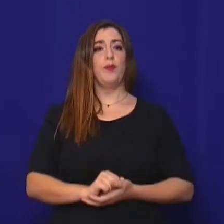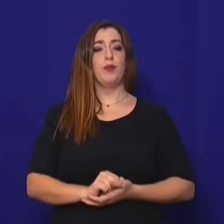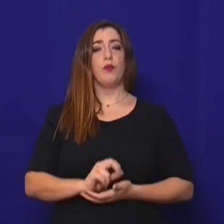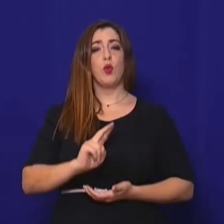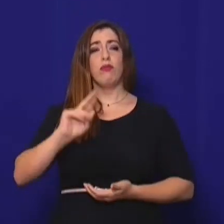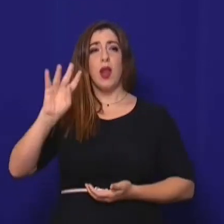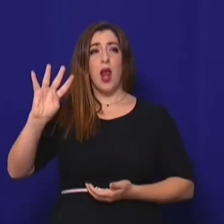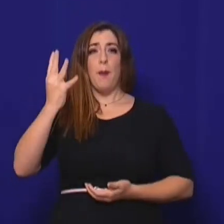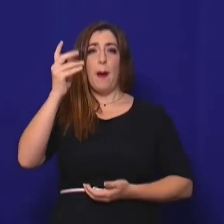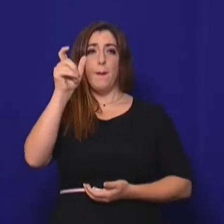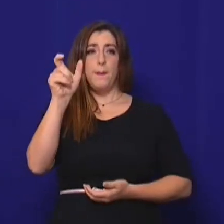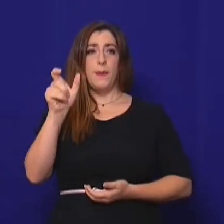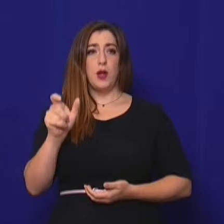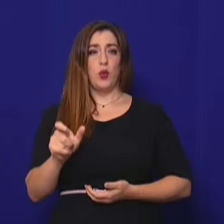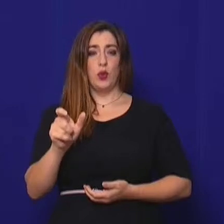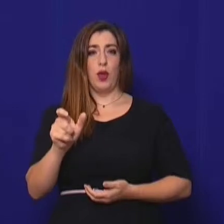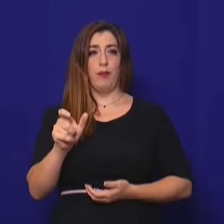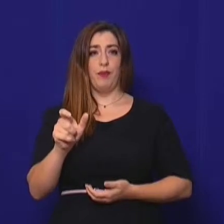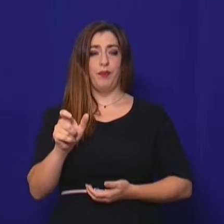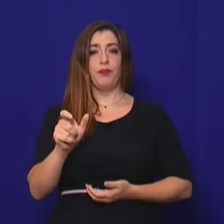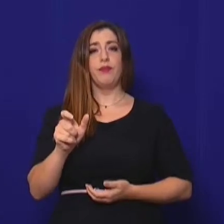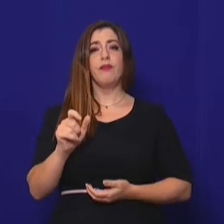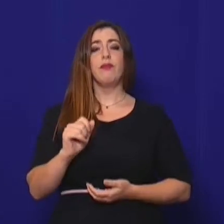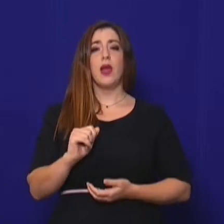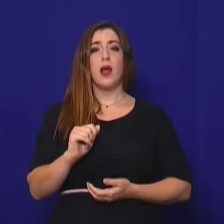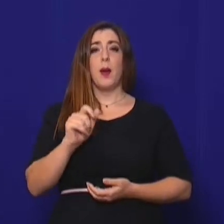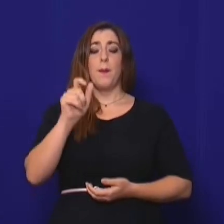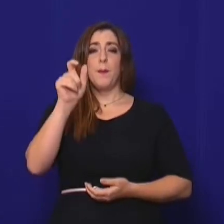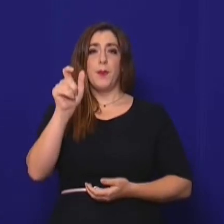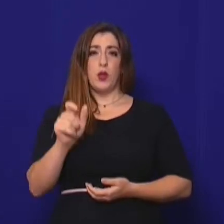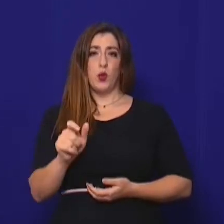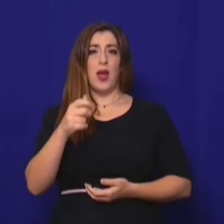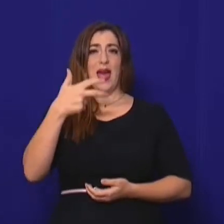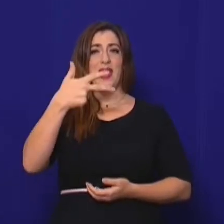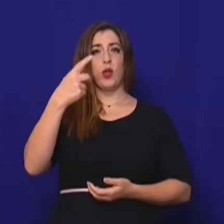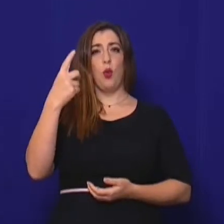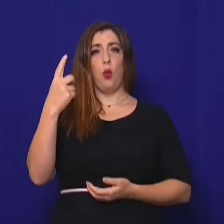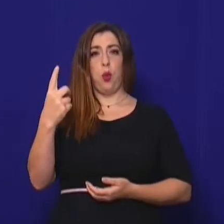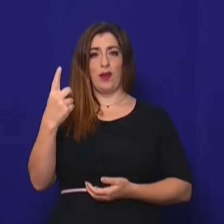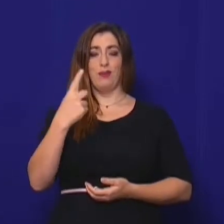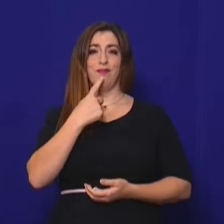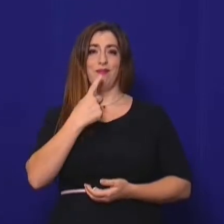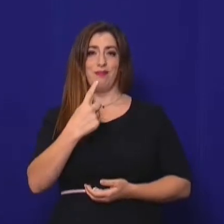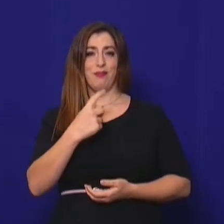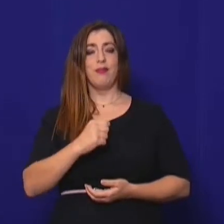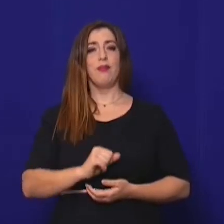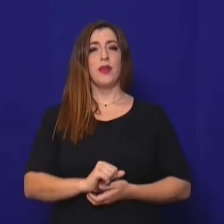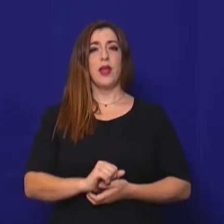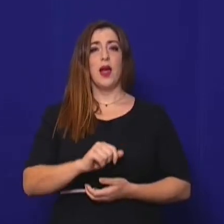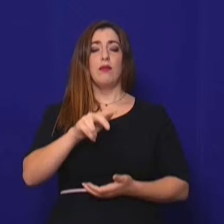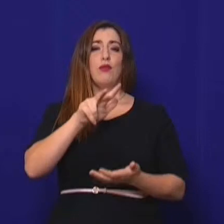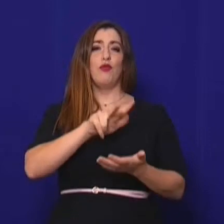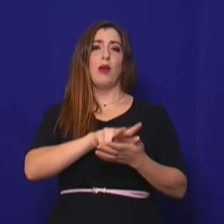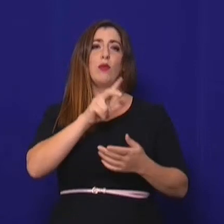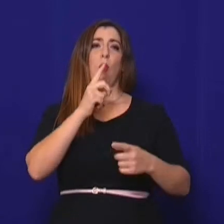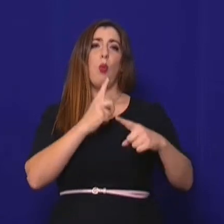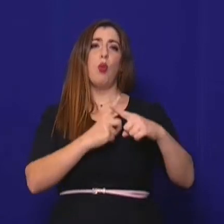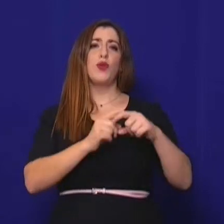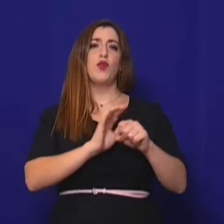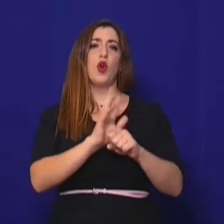r-raba' każ kien ta' anzjan ta' 81 sena li kien ikkonfermat pożittiv għal